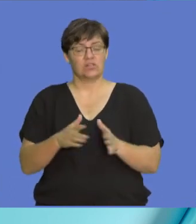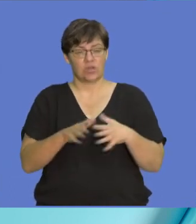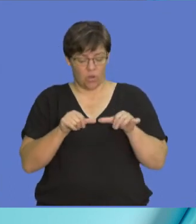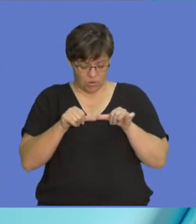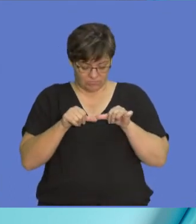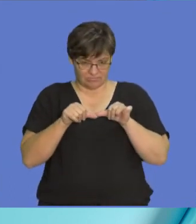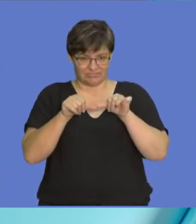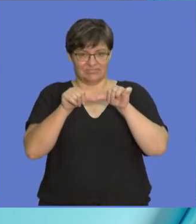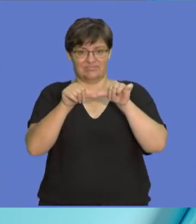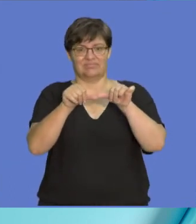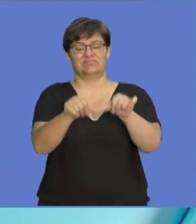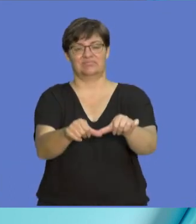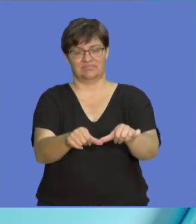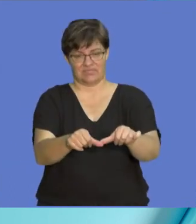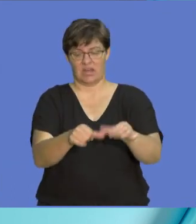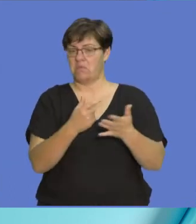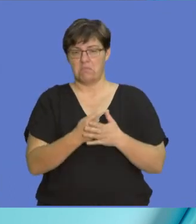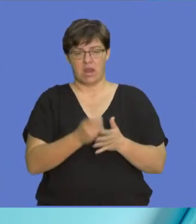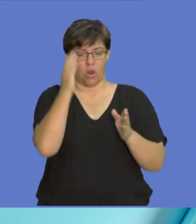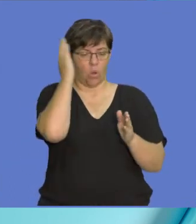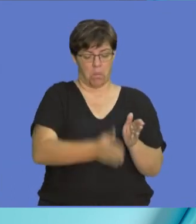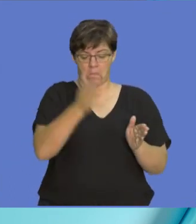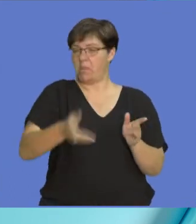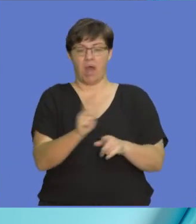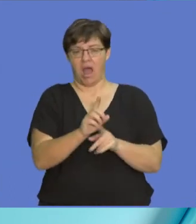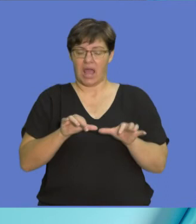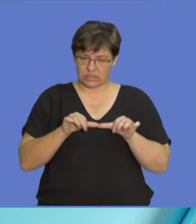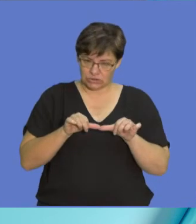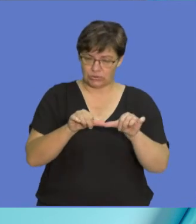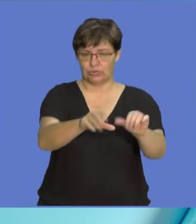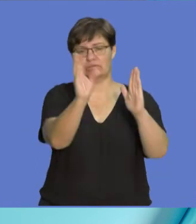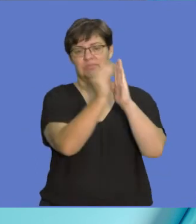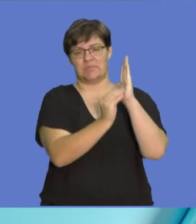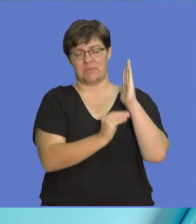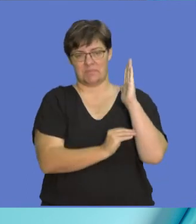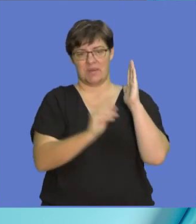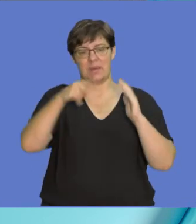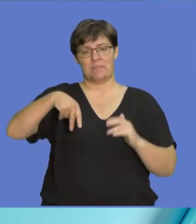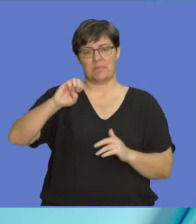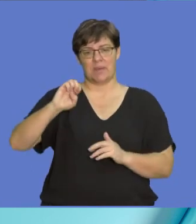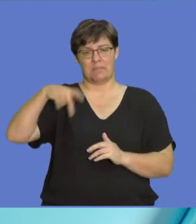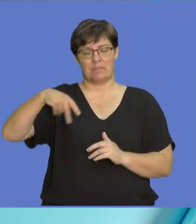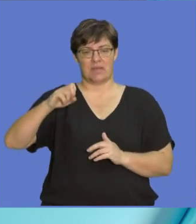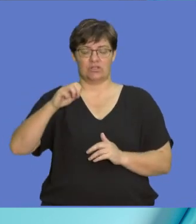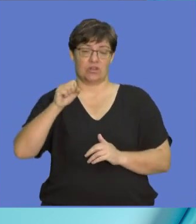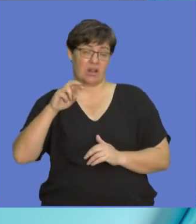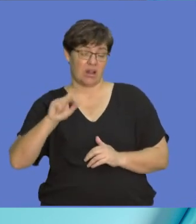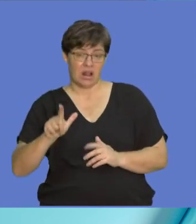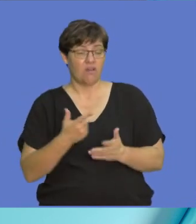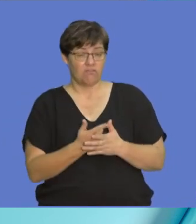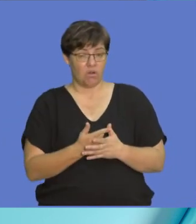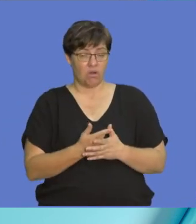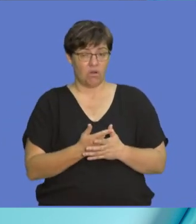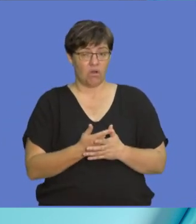continuous inventory. We're keeping a continuous record of, in this case, not the trading stock per se, but the